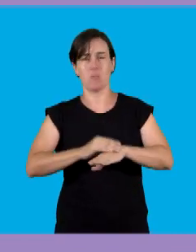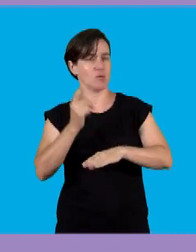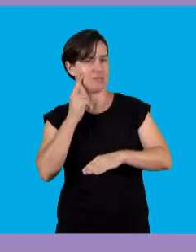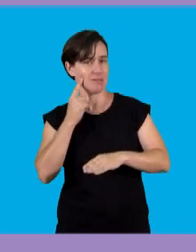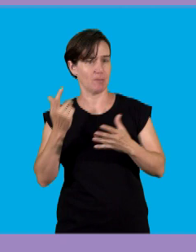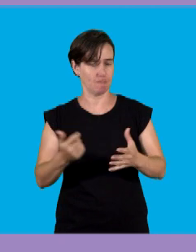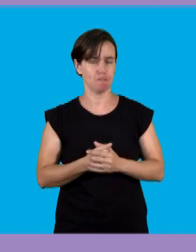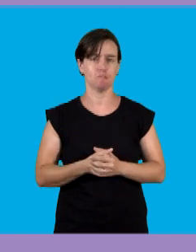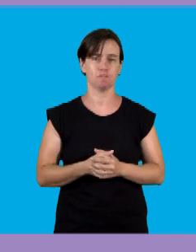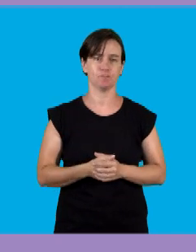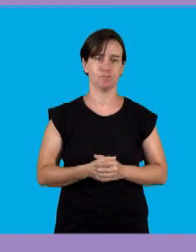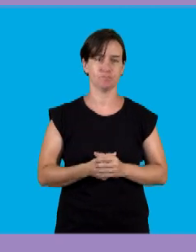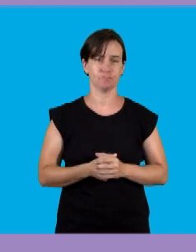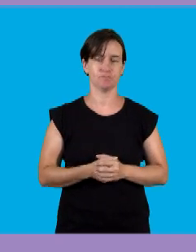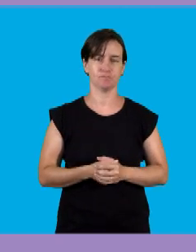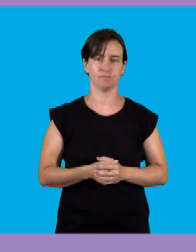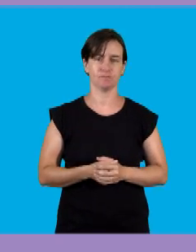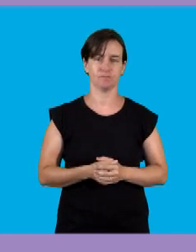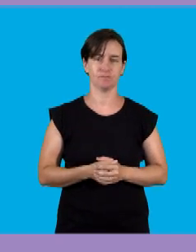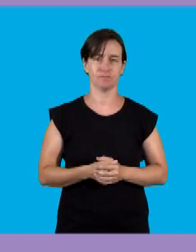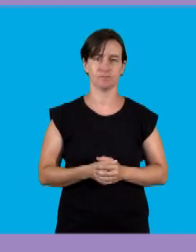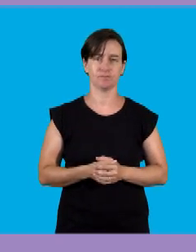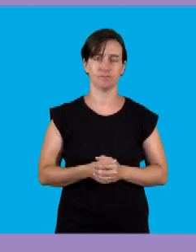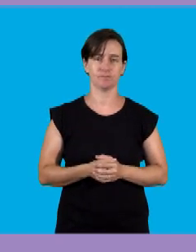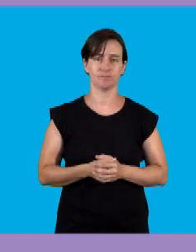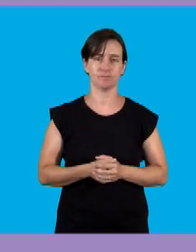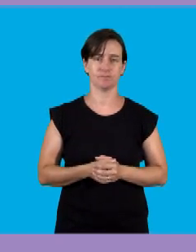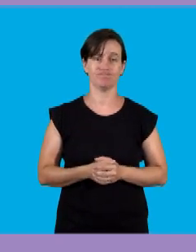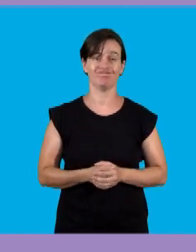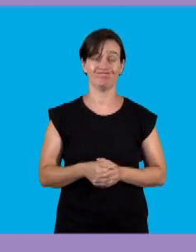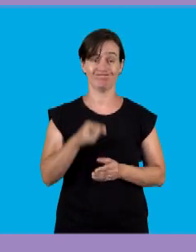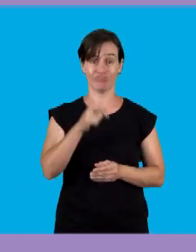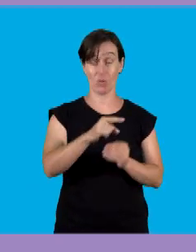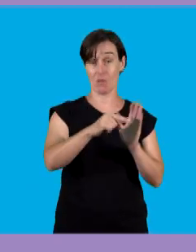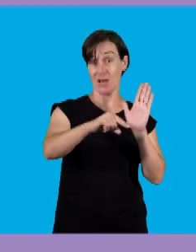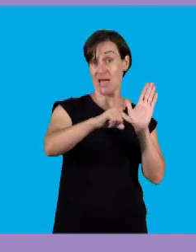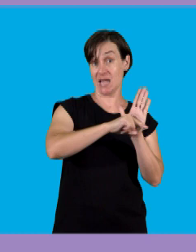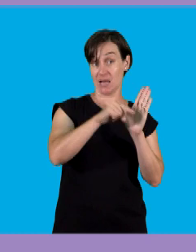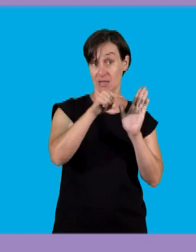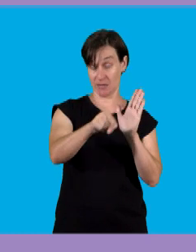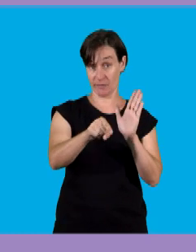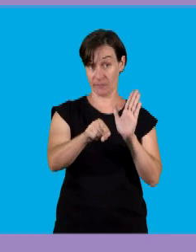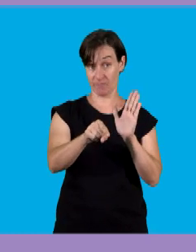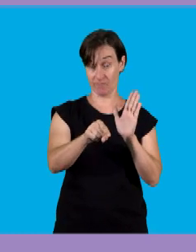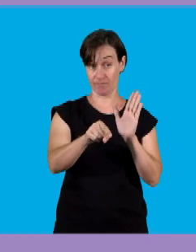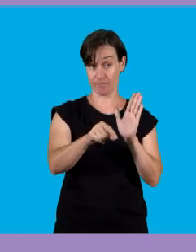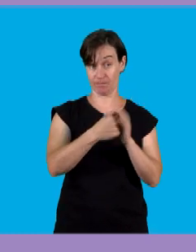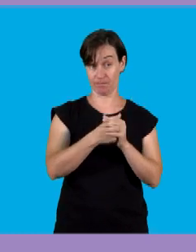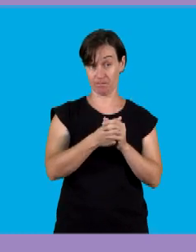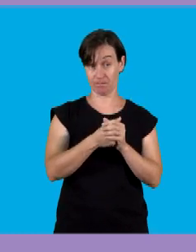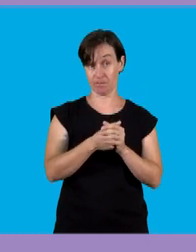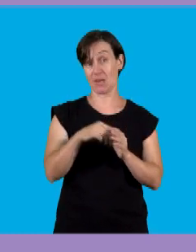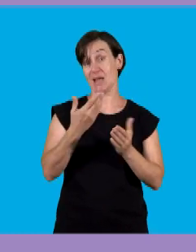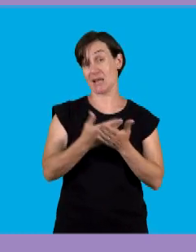want to write our exponential form in the simplest way. So we have that negative there, and we know that from 9,